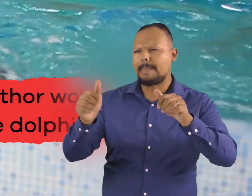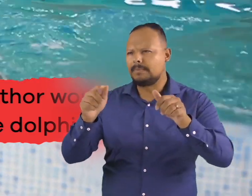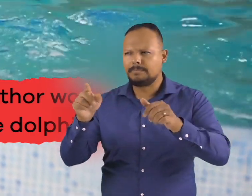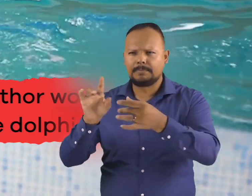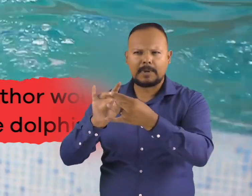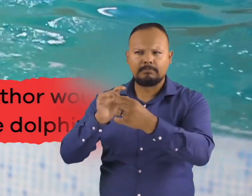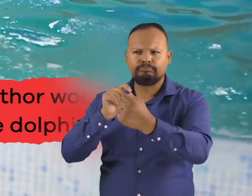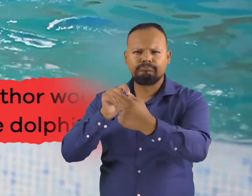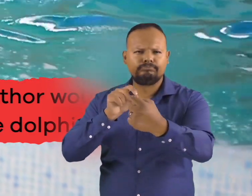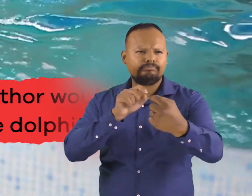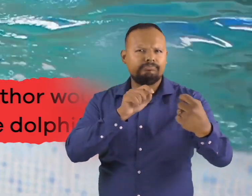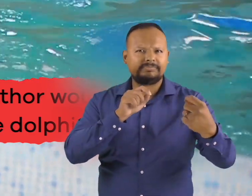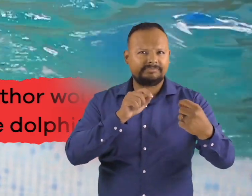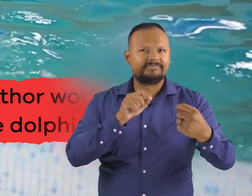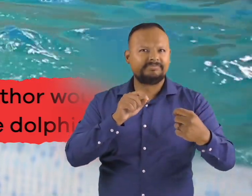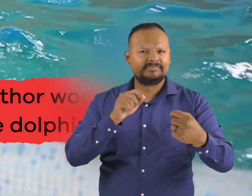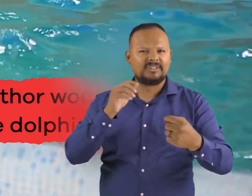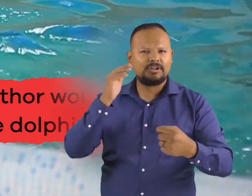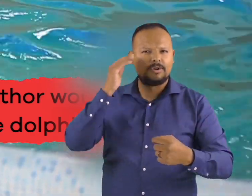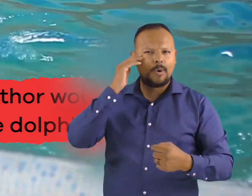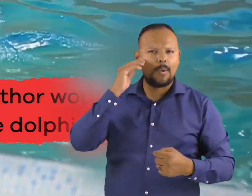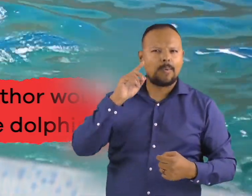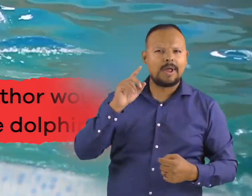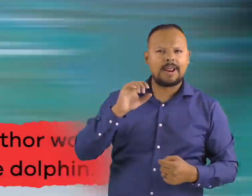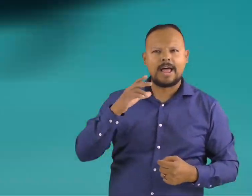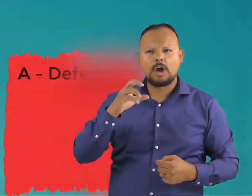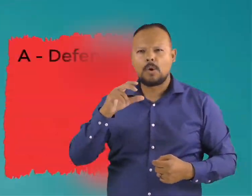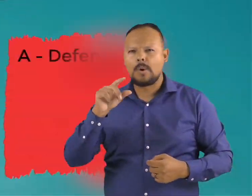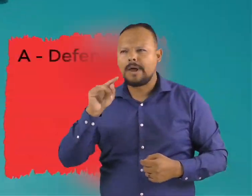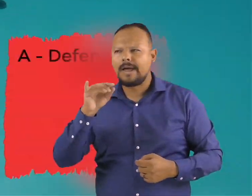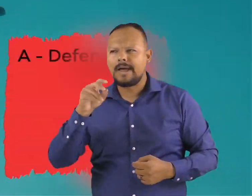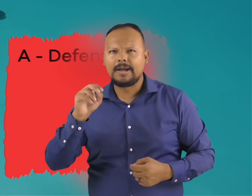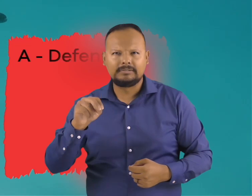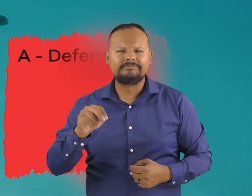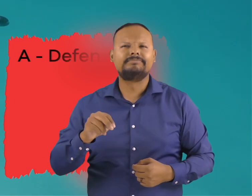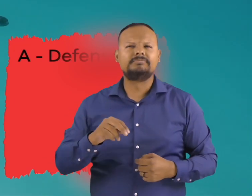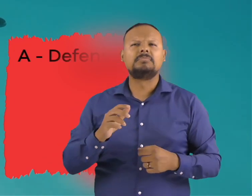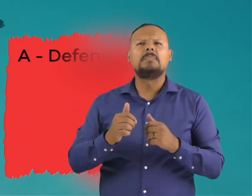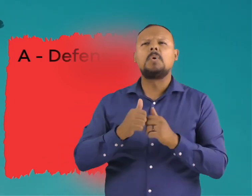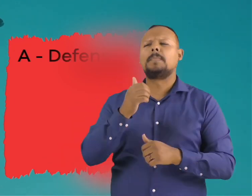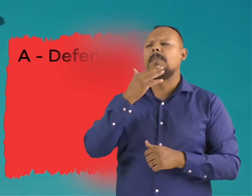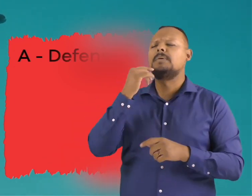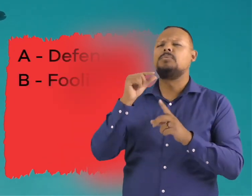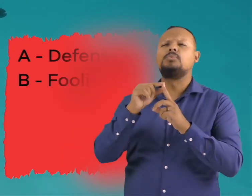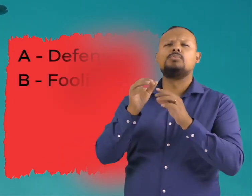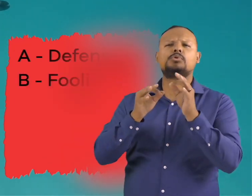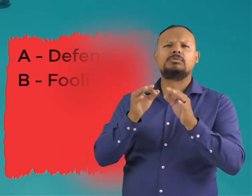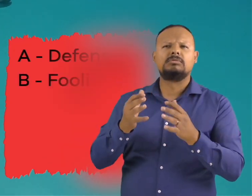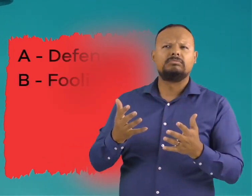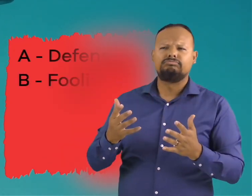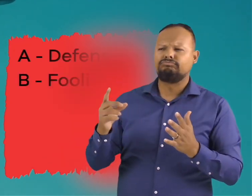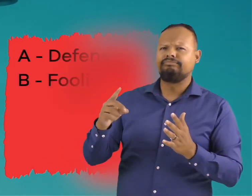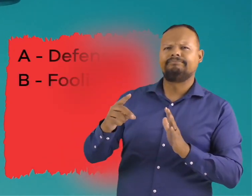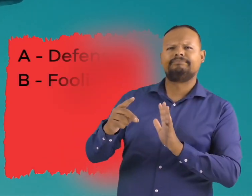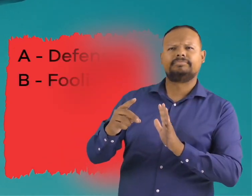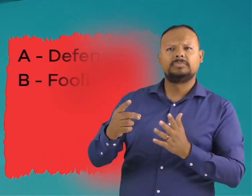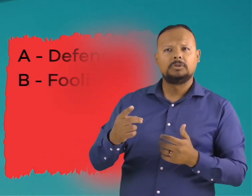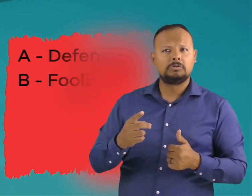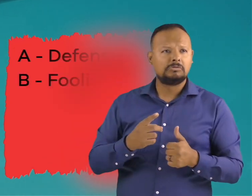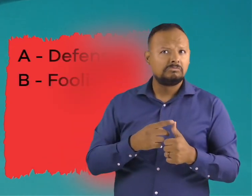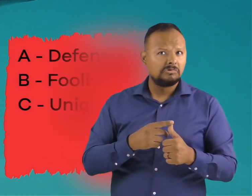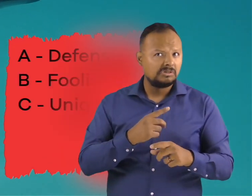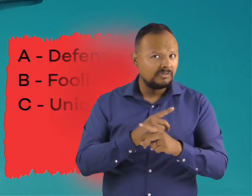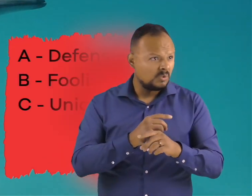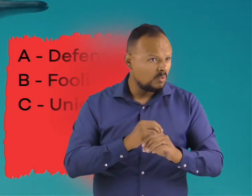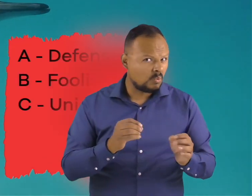the author would say best describes the dolphin. A. Defenseless B. Foolish